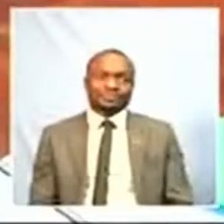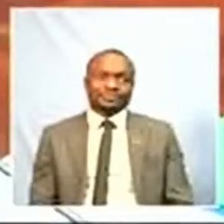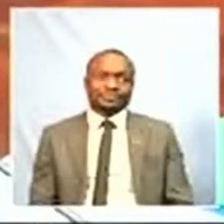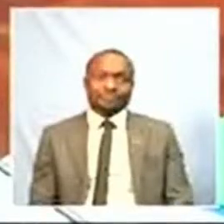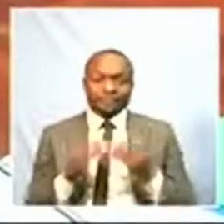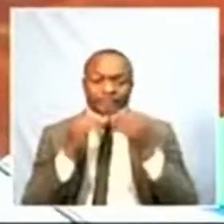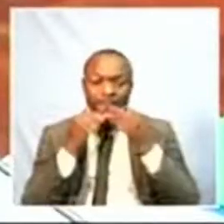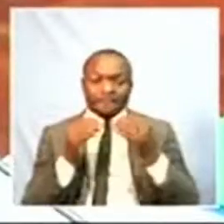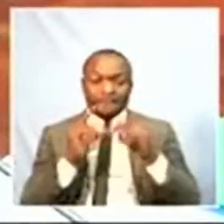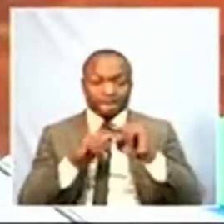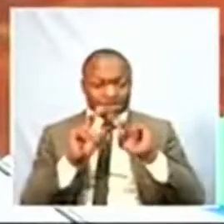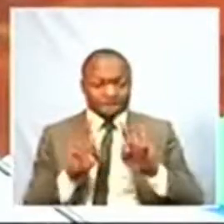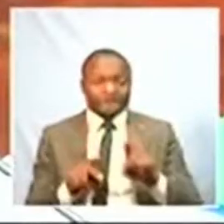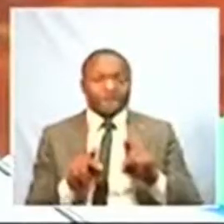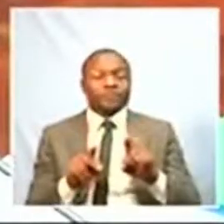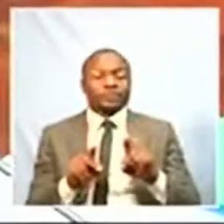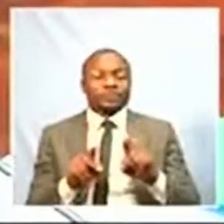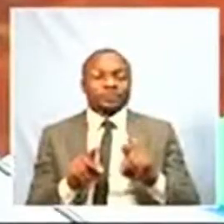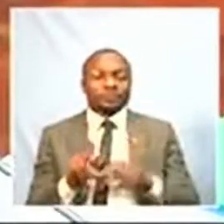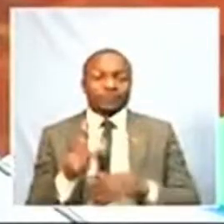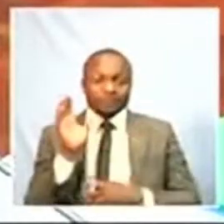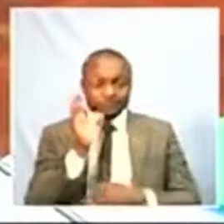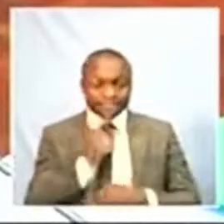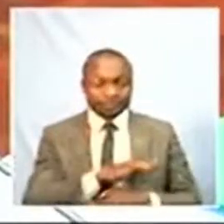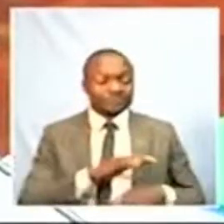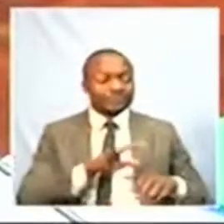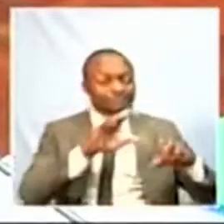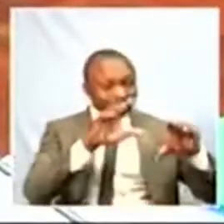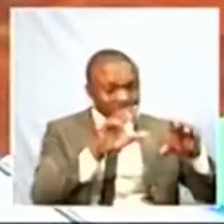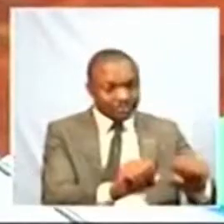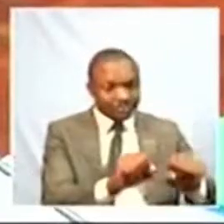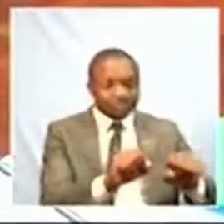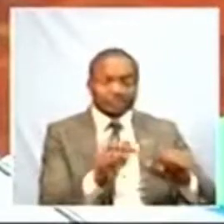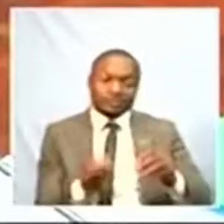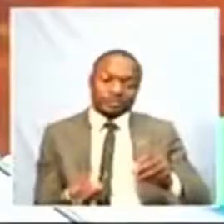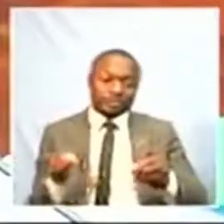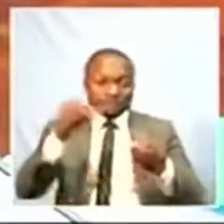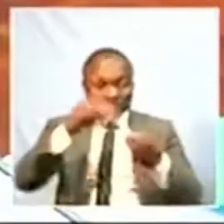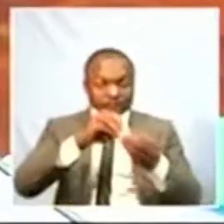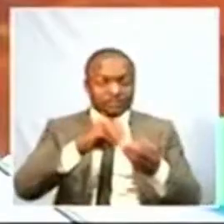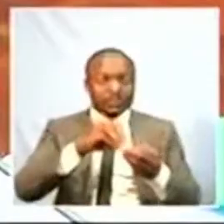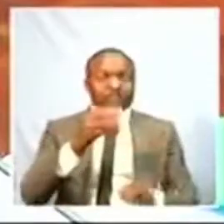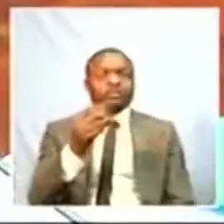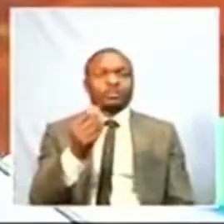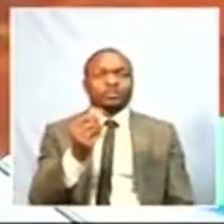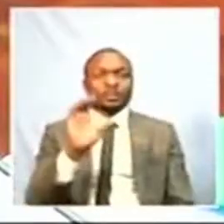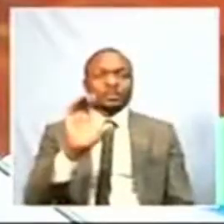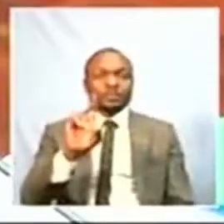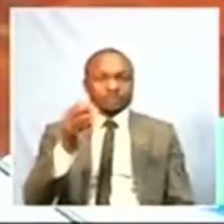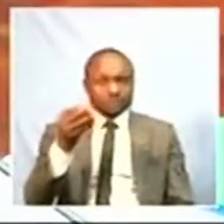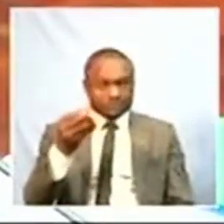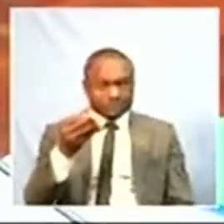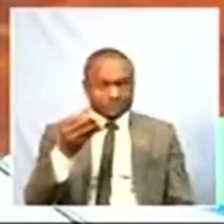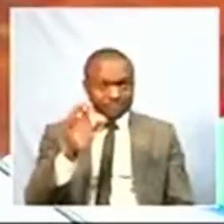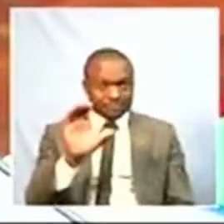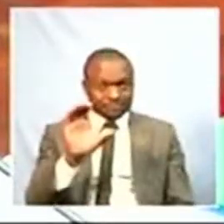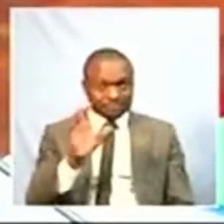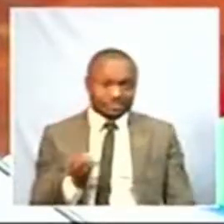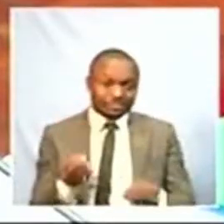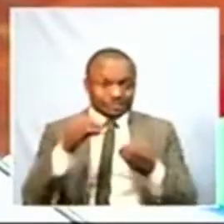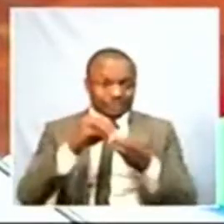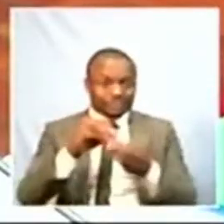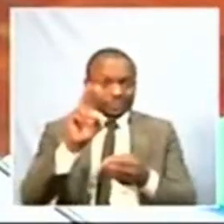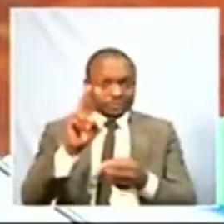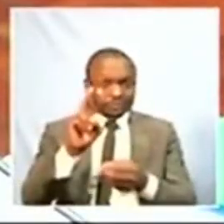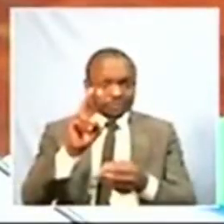Thank you, Chair. I think we have already secured the money from CDFC, the additional, in addition to the 2 million